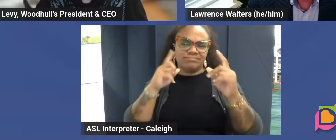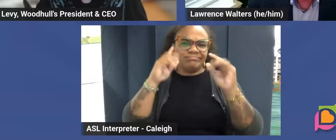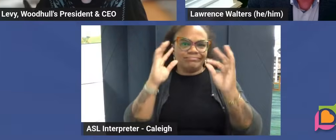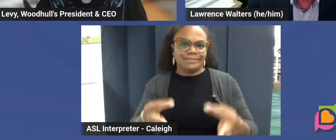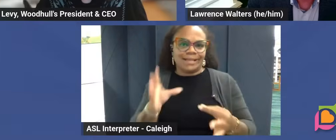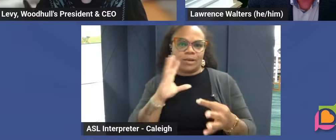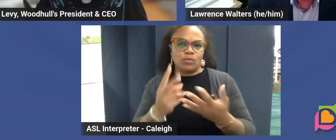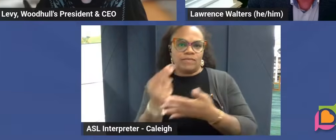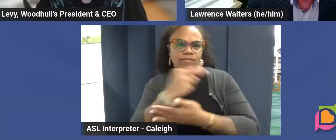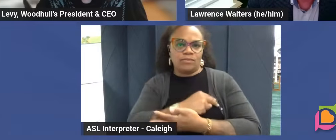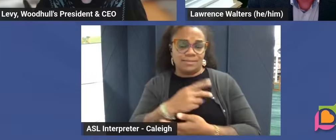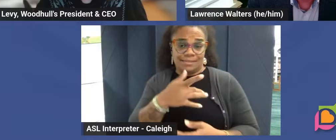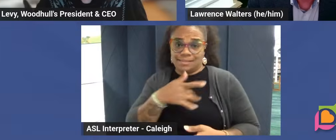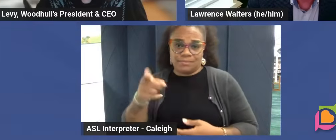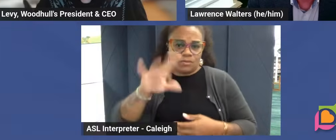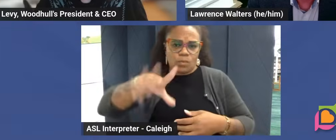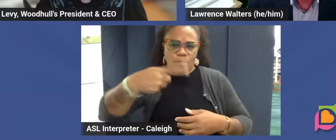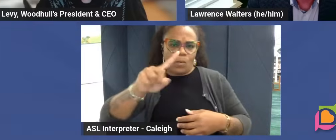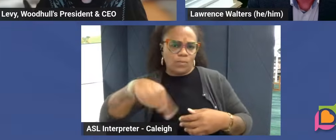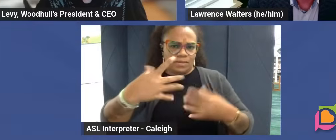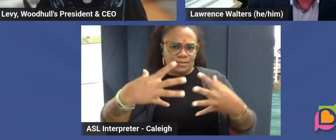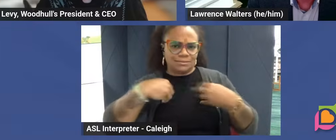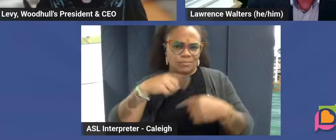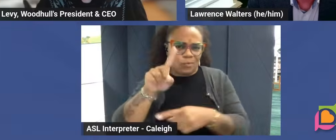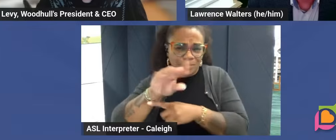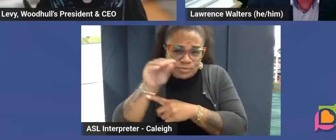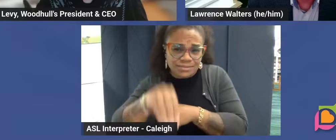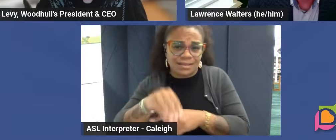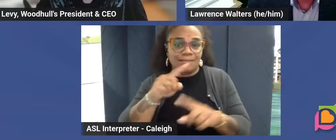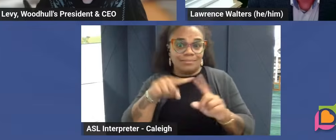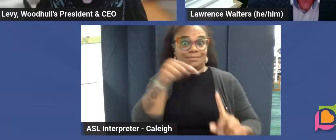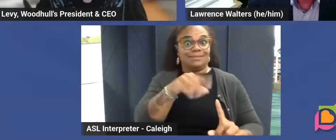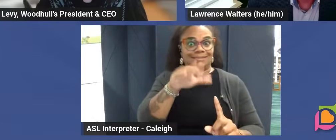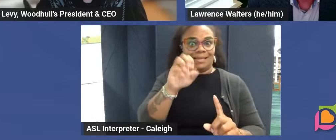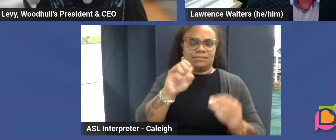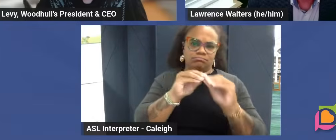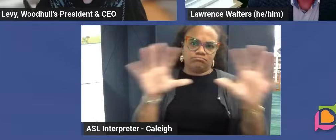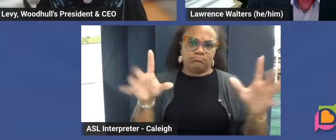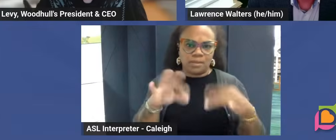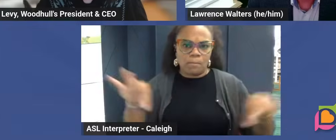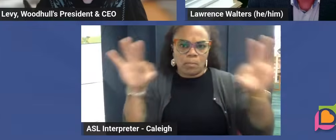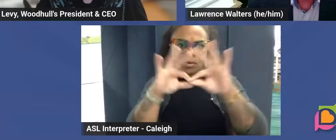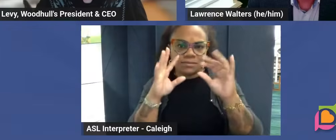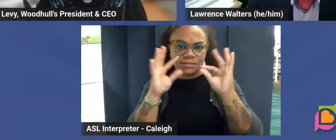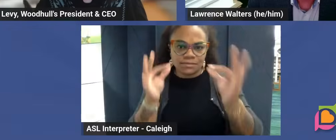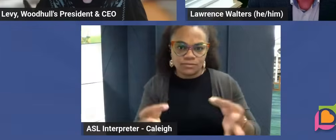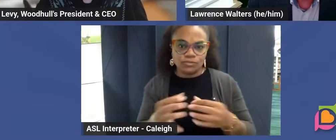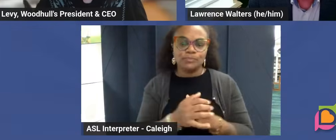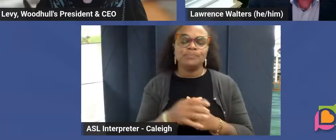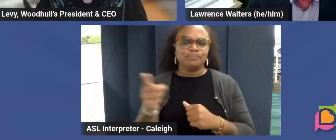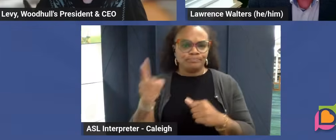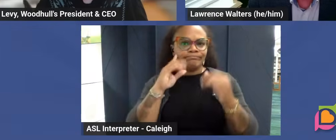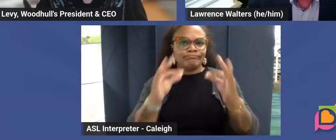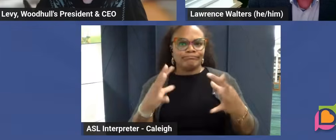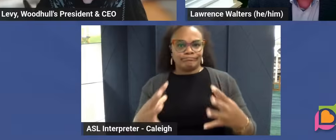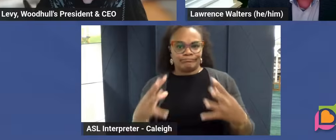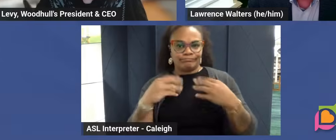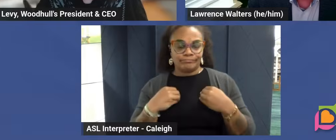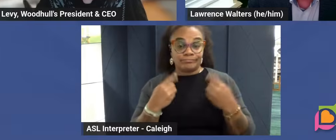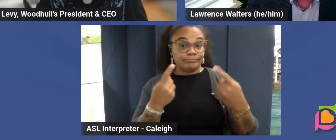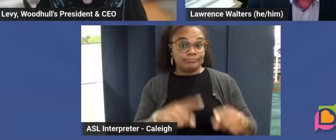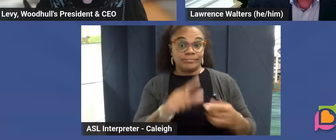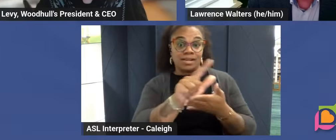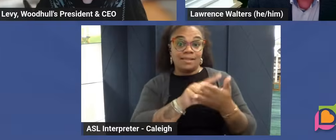that in about 1% of the cases, but they did in this case because it was a very important decision. And the legal